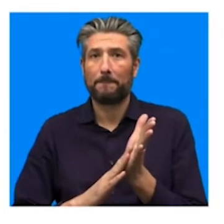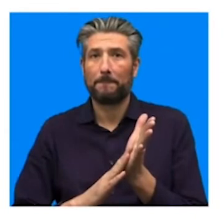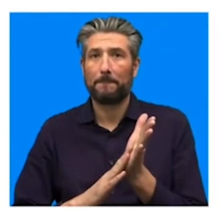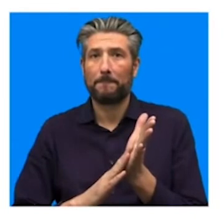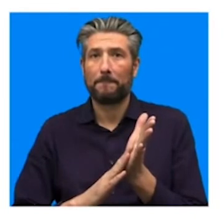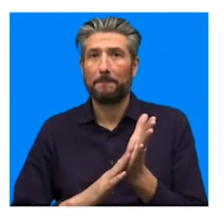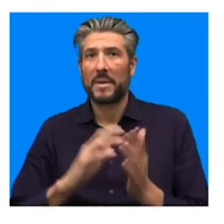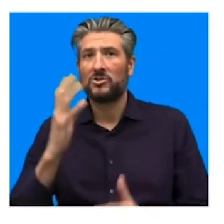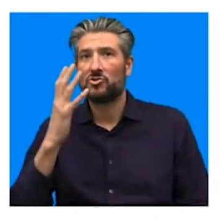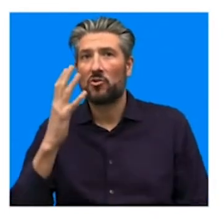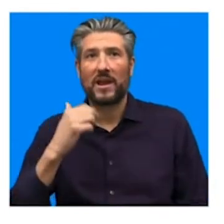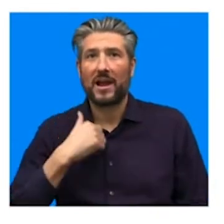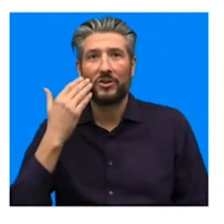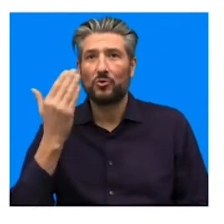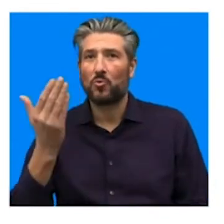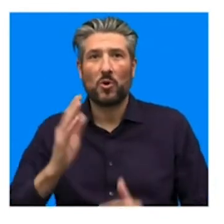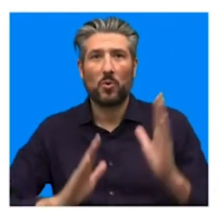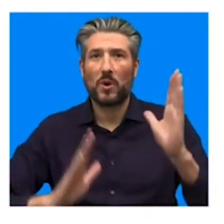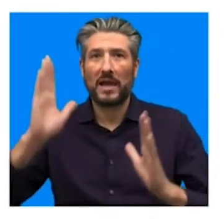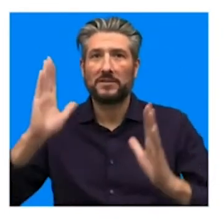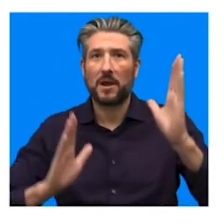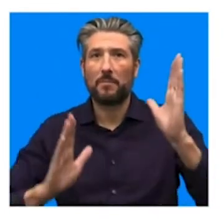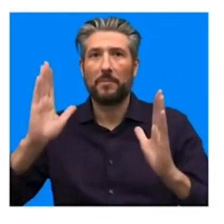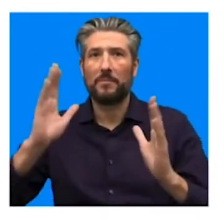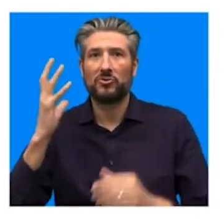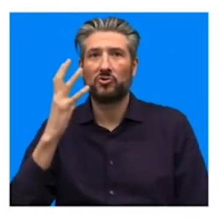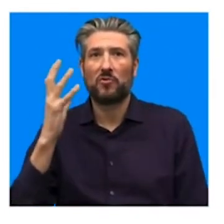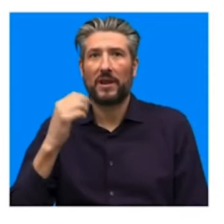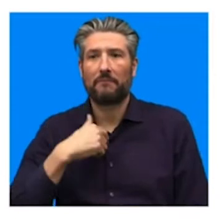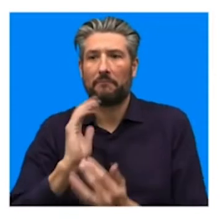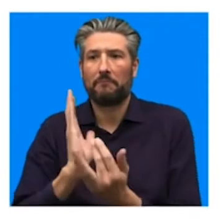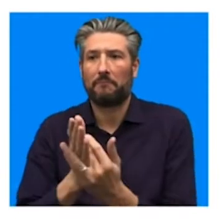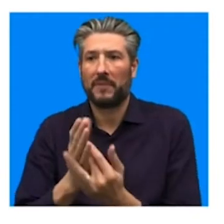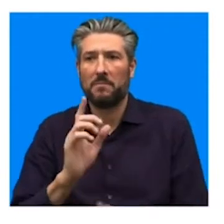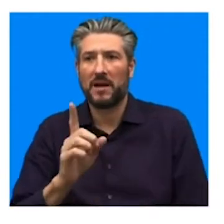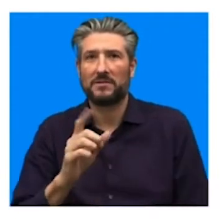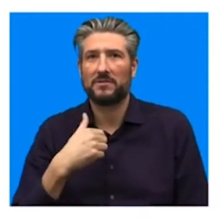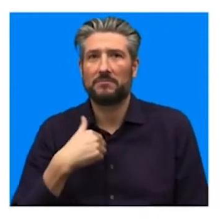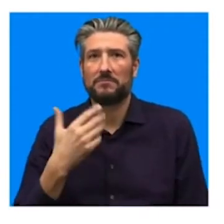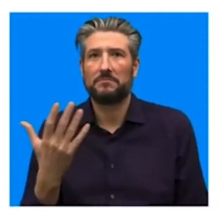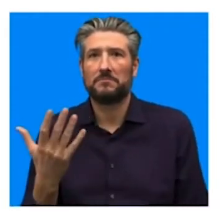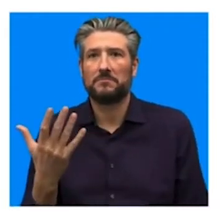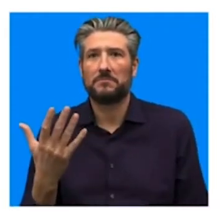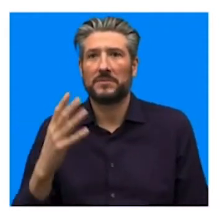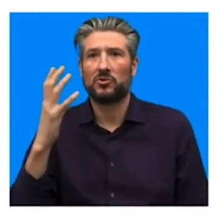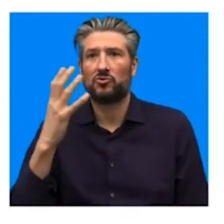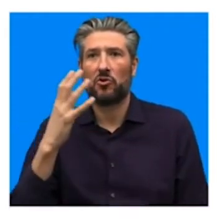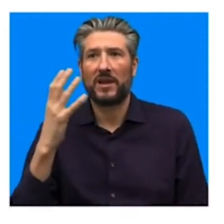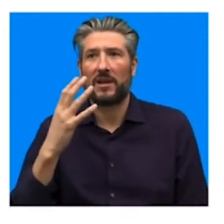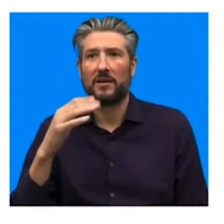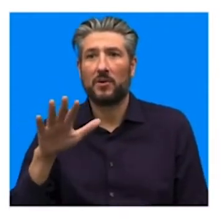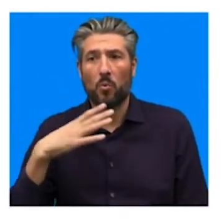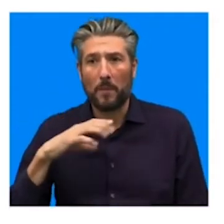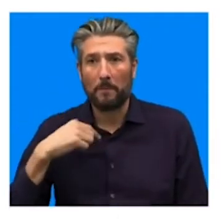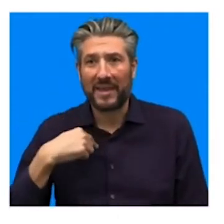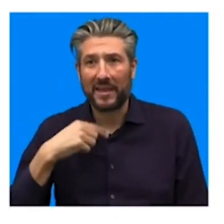So it sounds like I'm butting in, but You're perfect. Sorry. You want me to go?